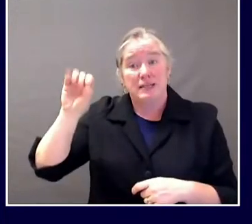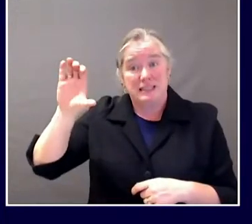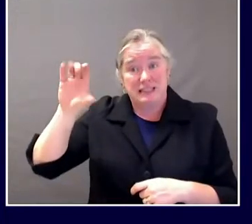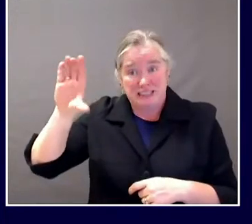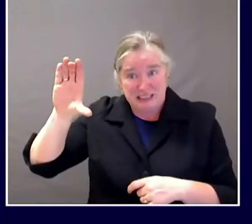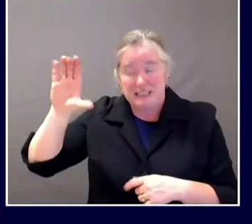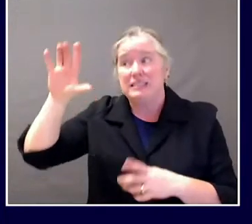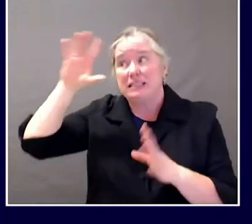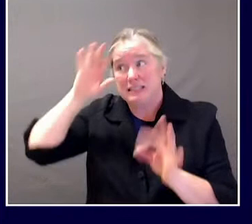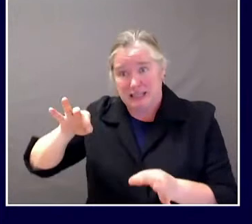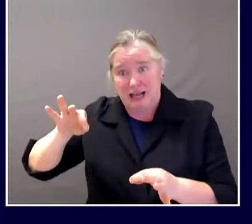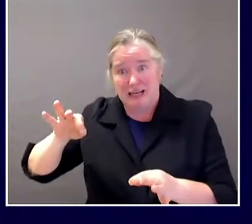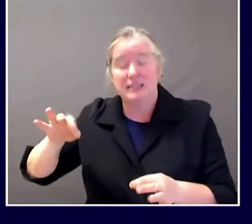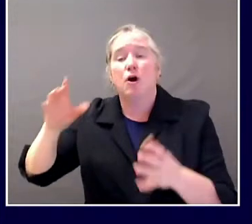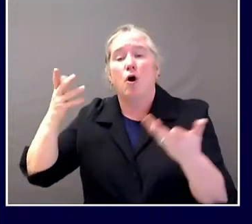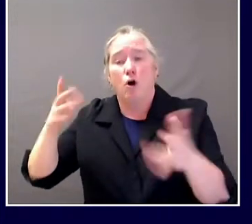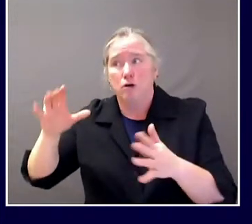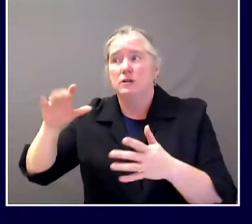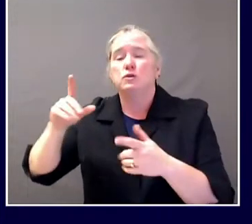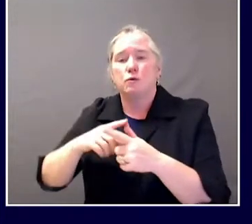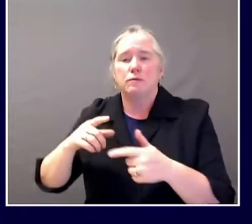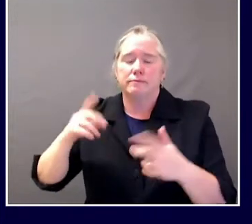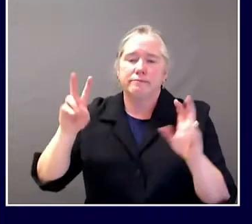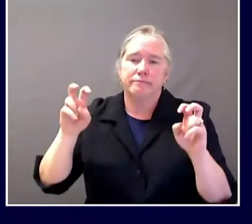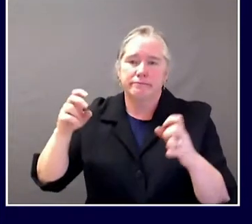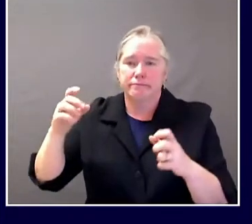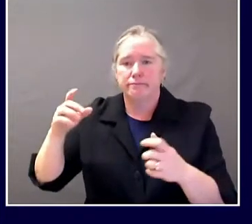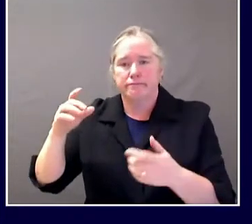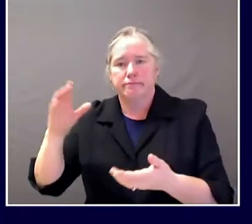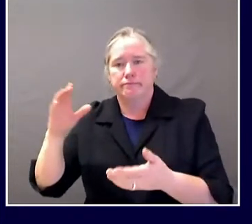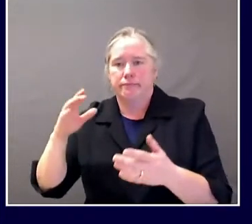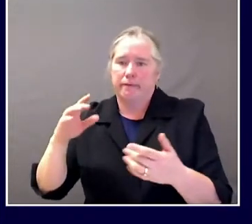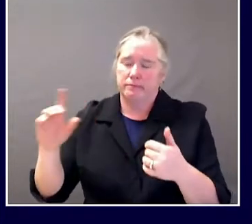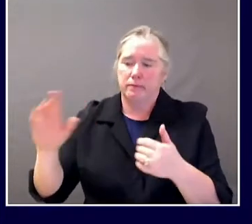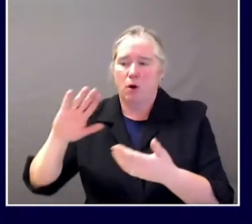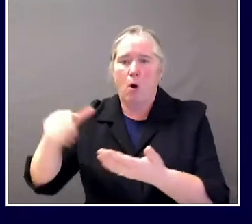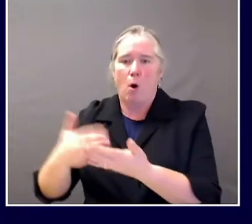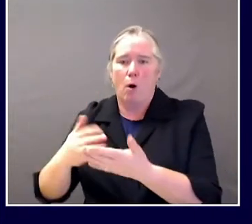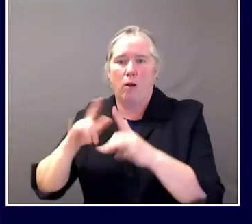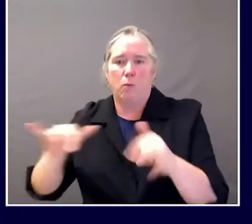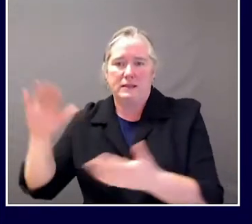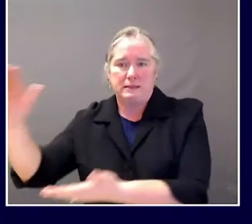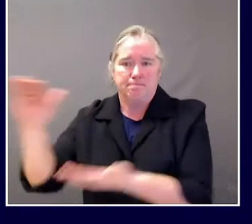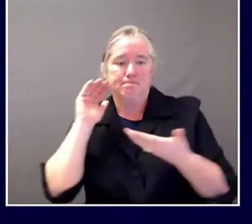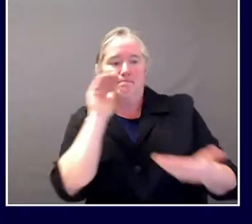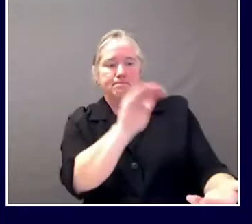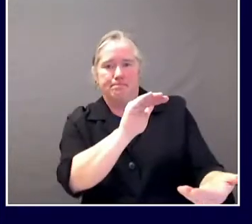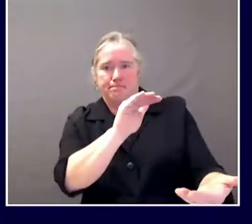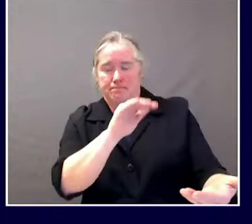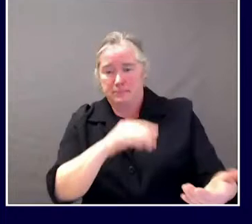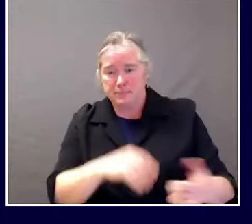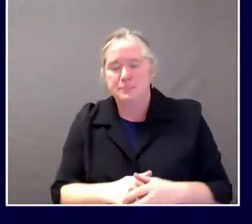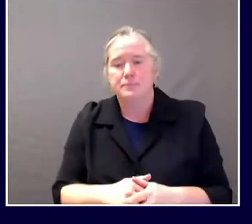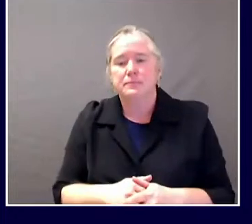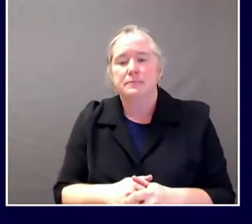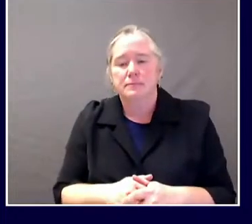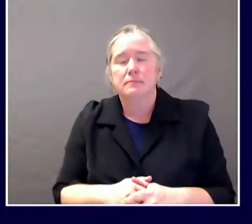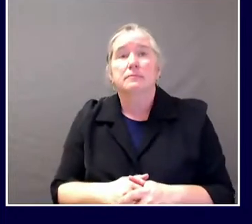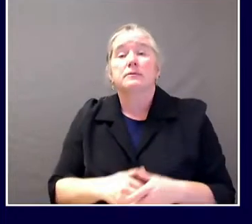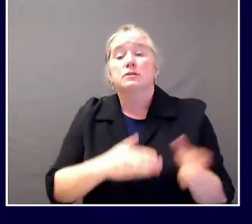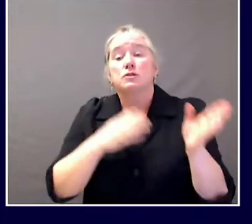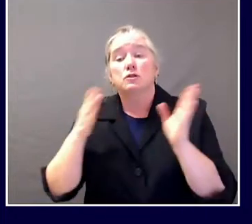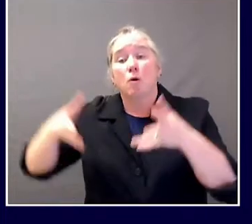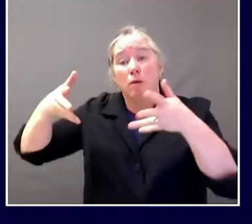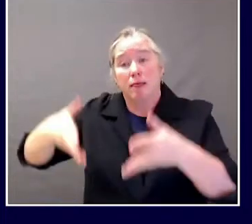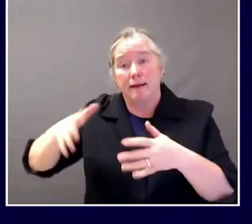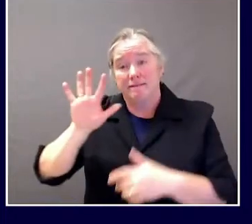within Maine CDC's control. Of the doses that are within Maine CDC's control, it's about 55,000 or